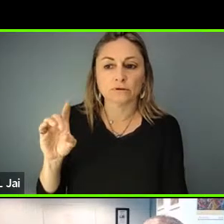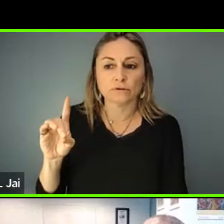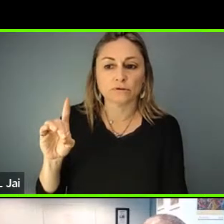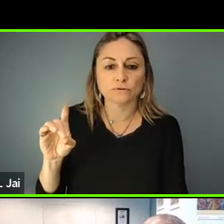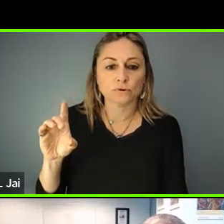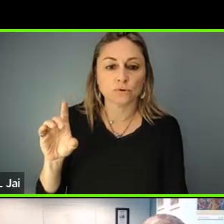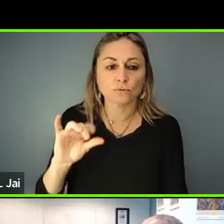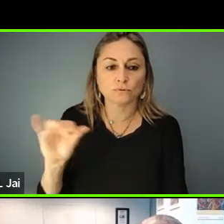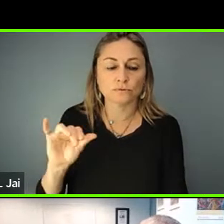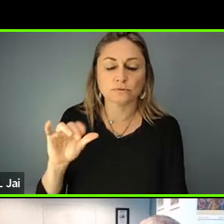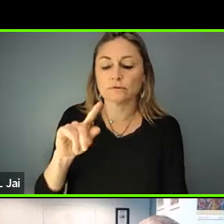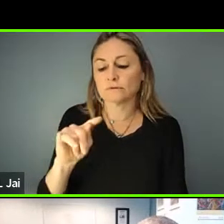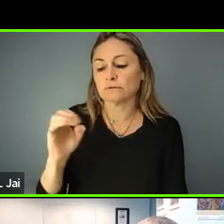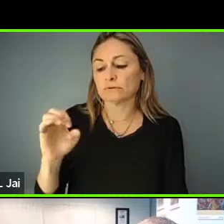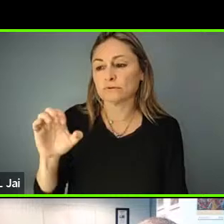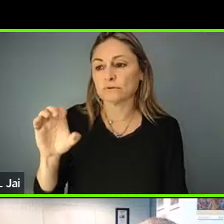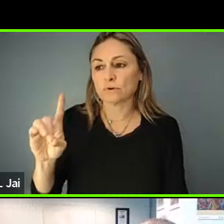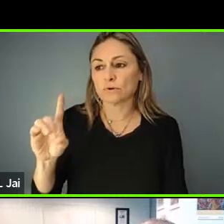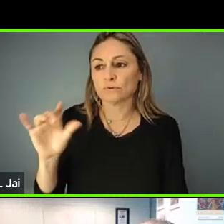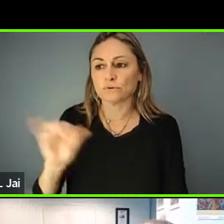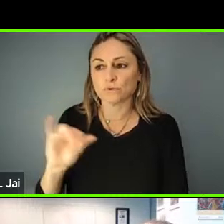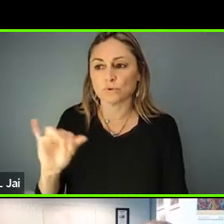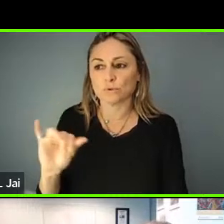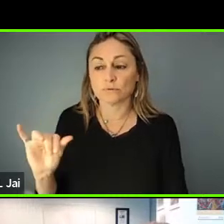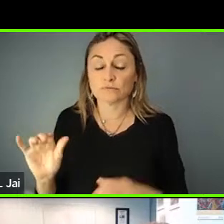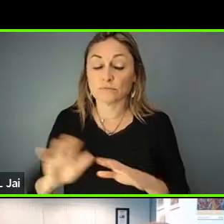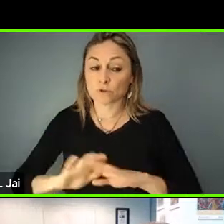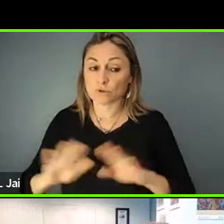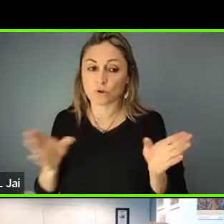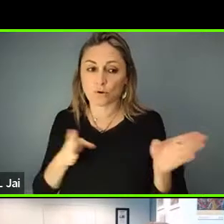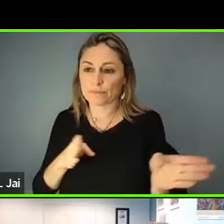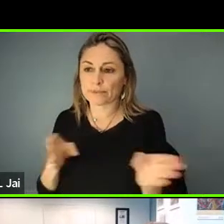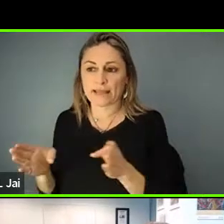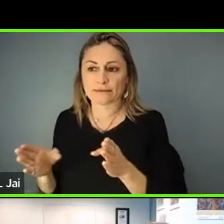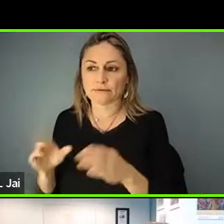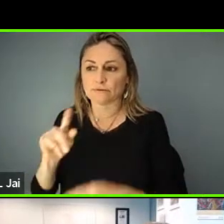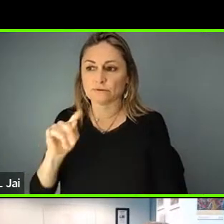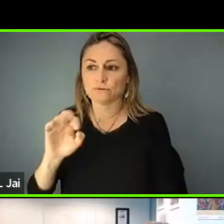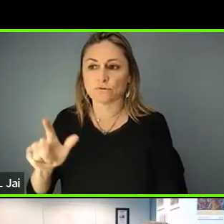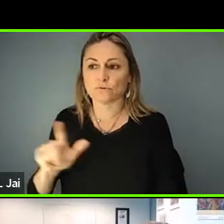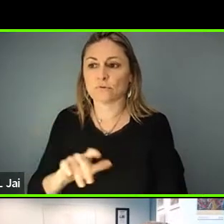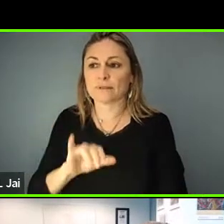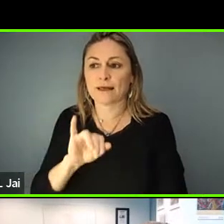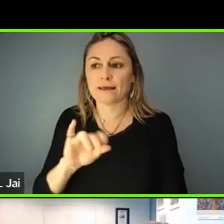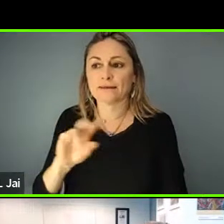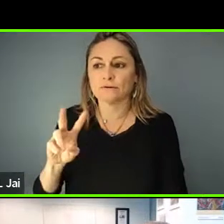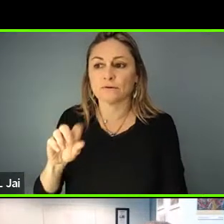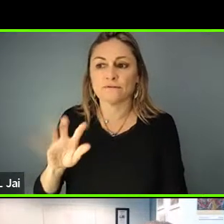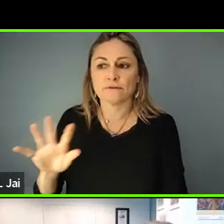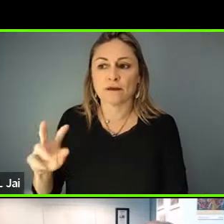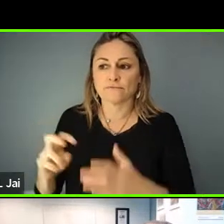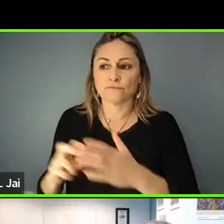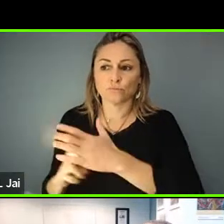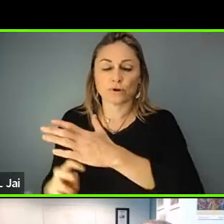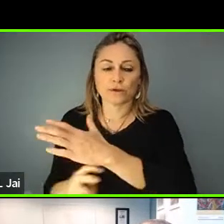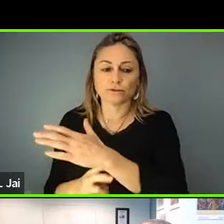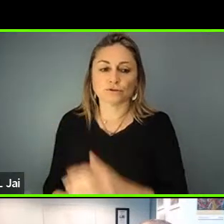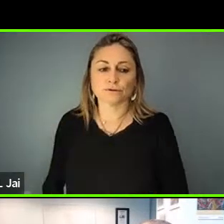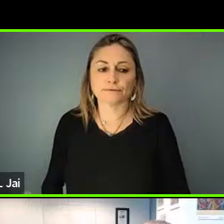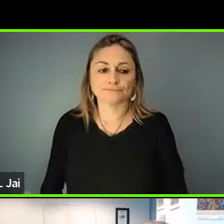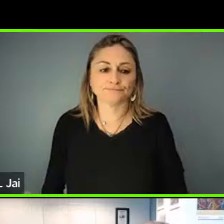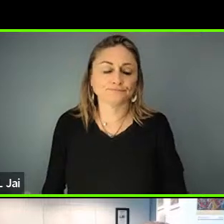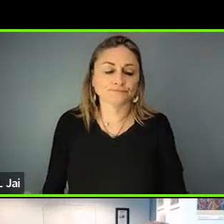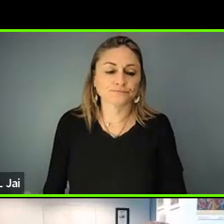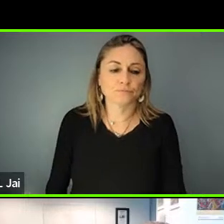So there are no plans for the tolling of the I-205 bridge at this point.